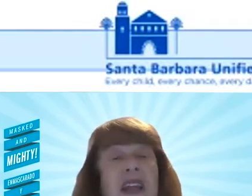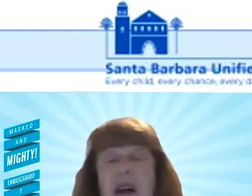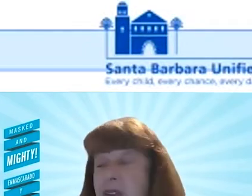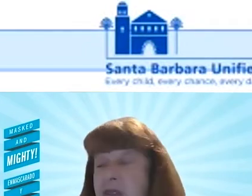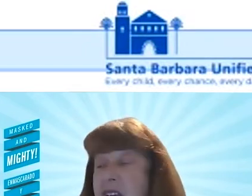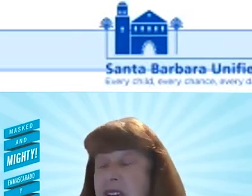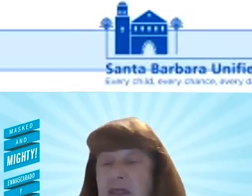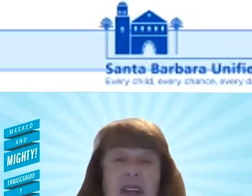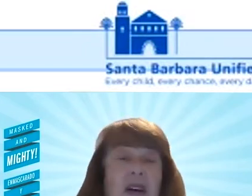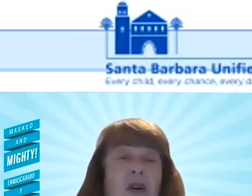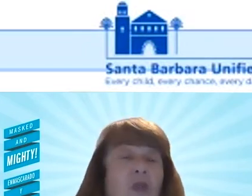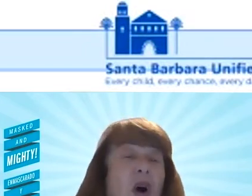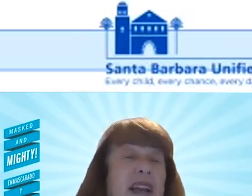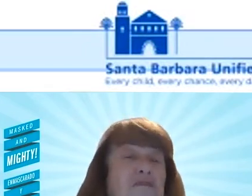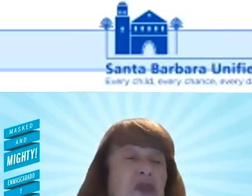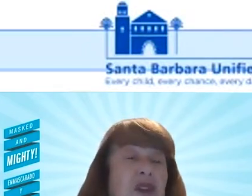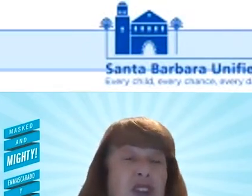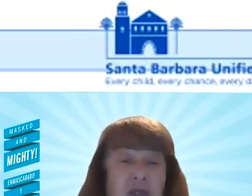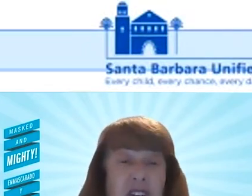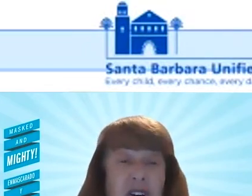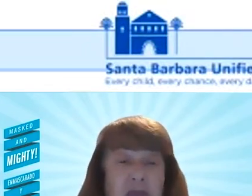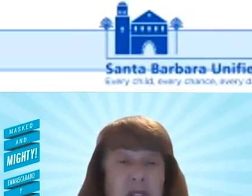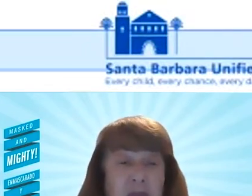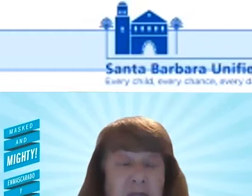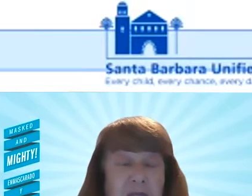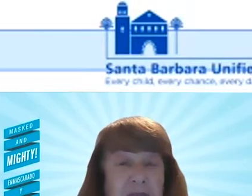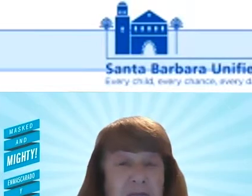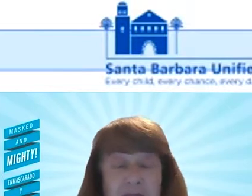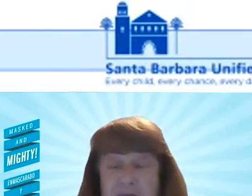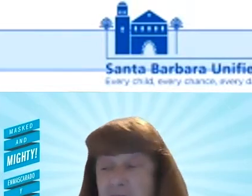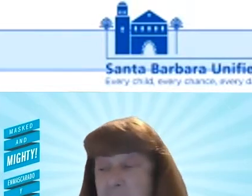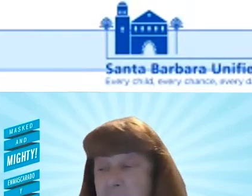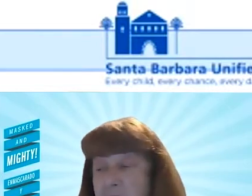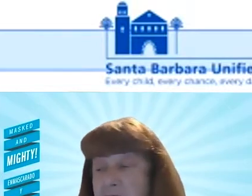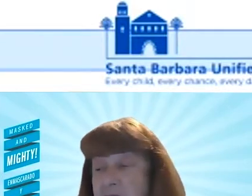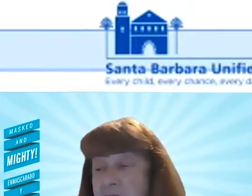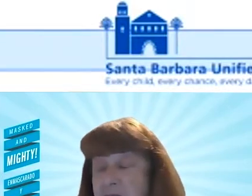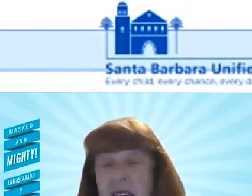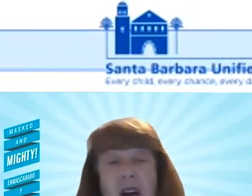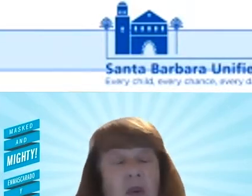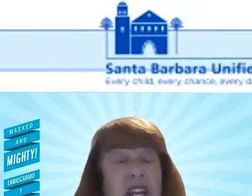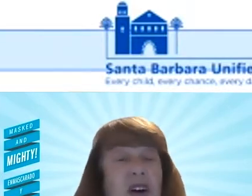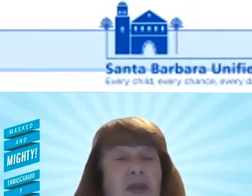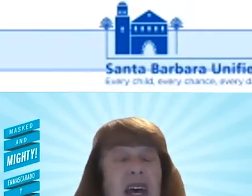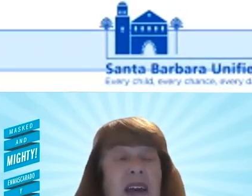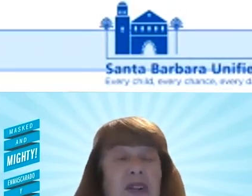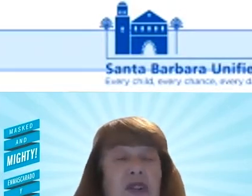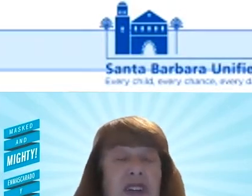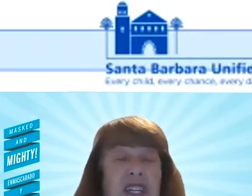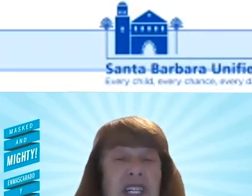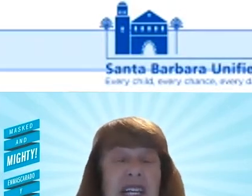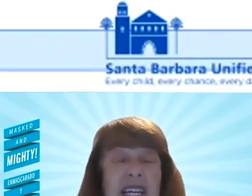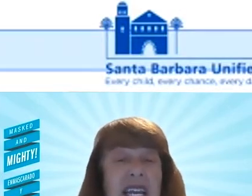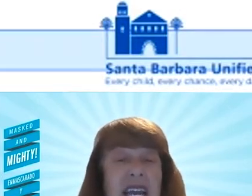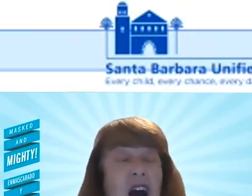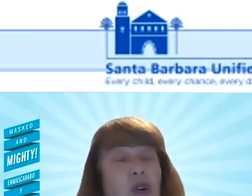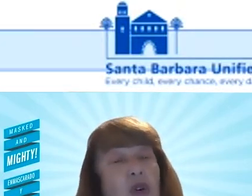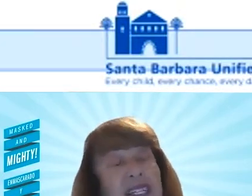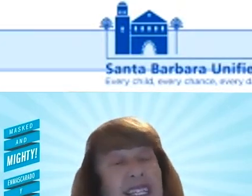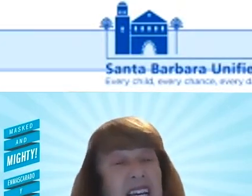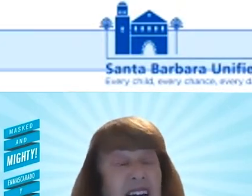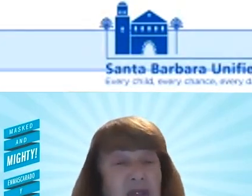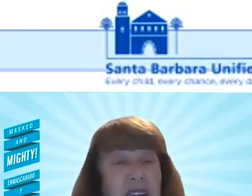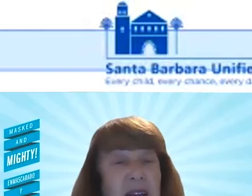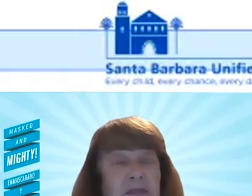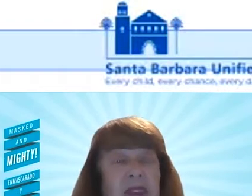could be a number of factors. One, we've just returned from spring break. That could be part of it. We know that traditionally